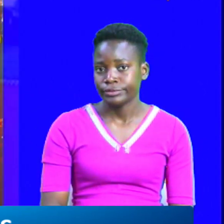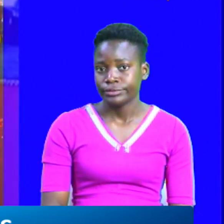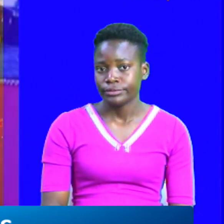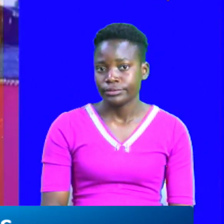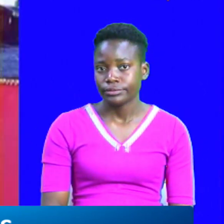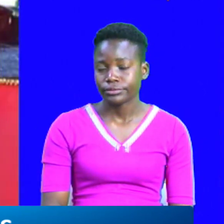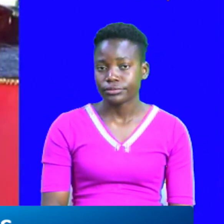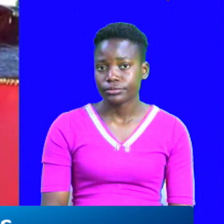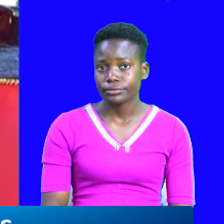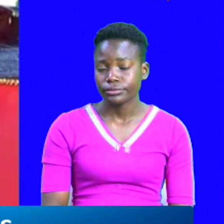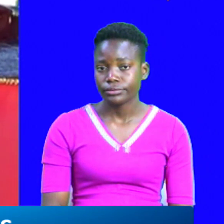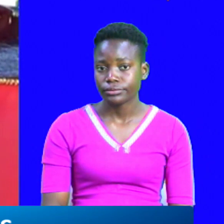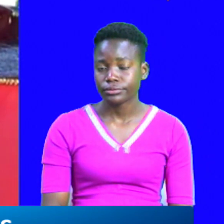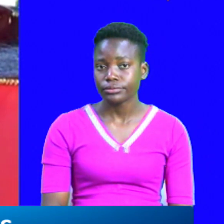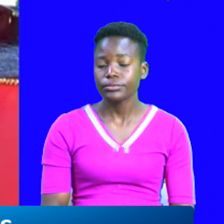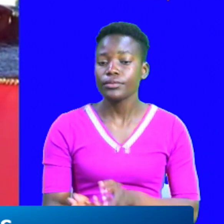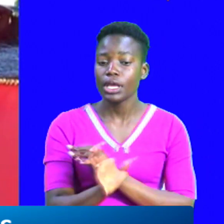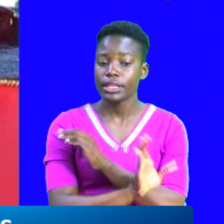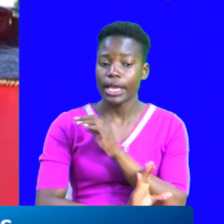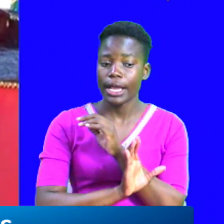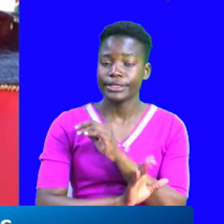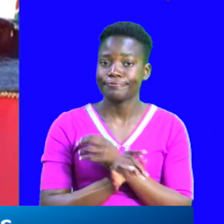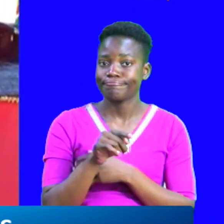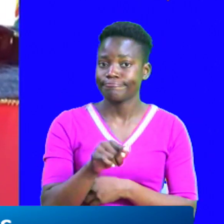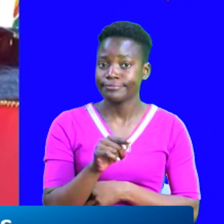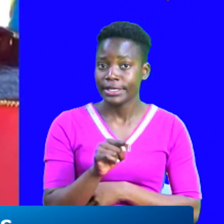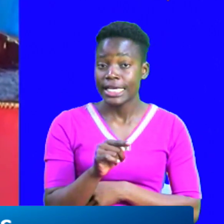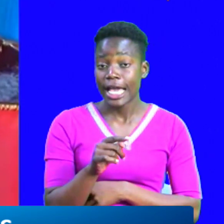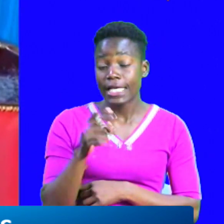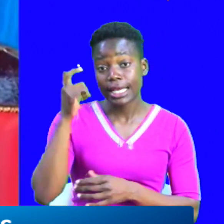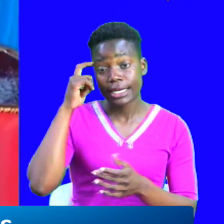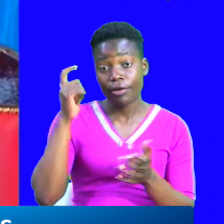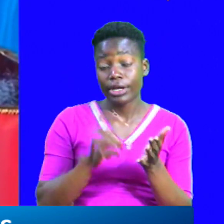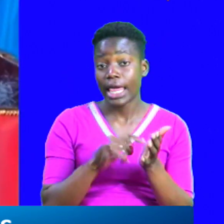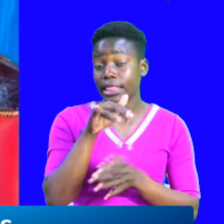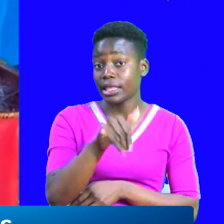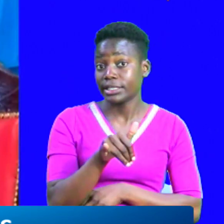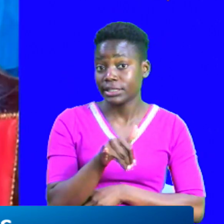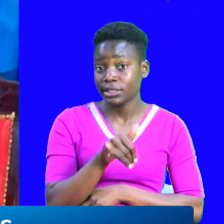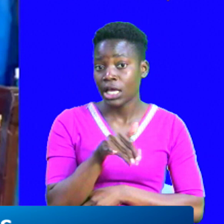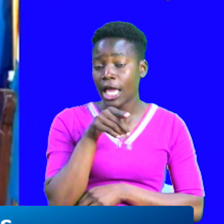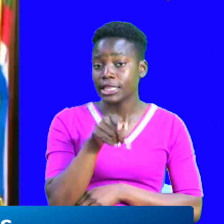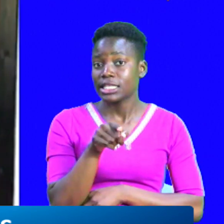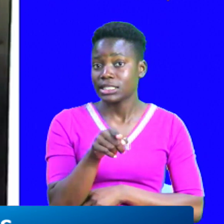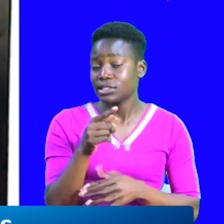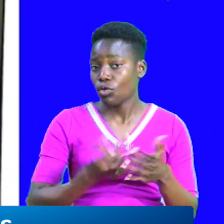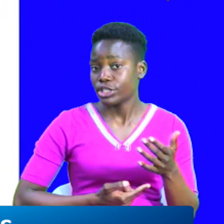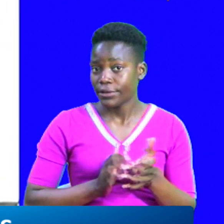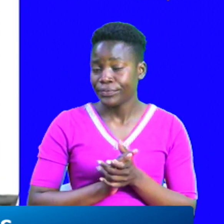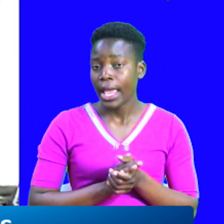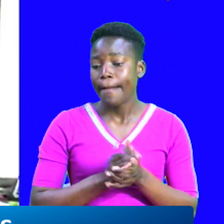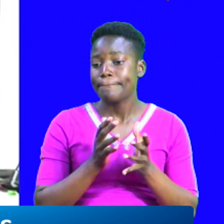I think the country has taken cognizance of the fact that this is the main